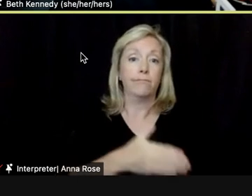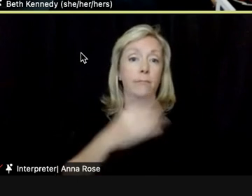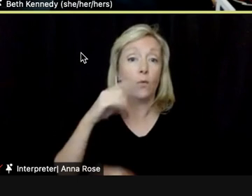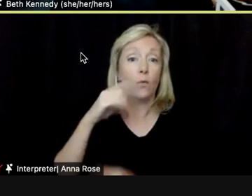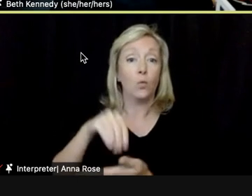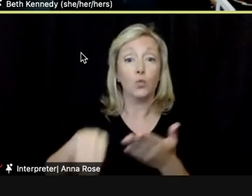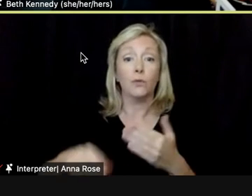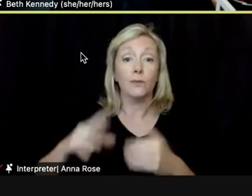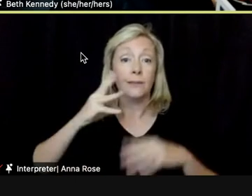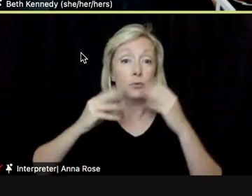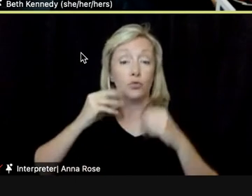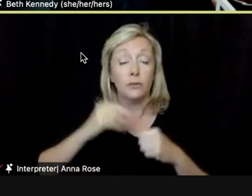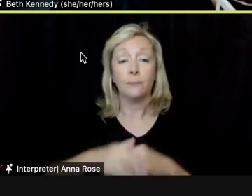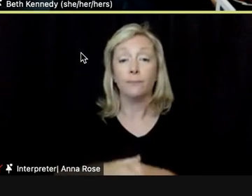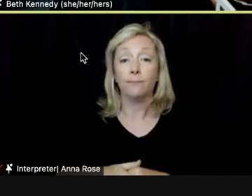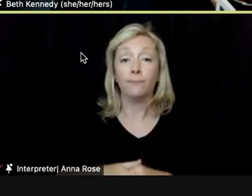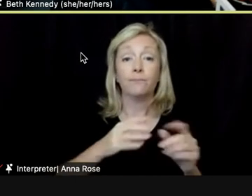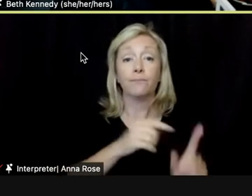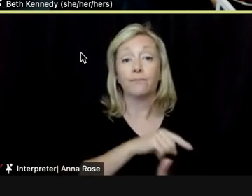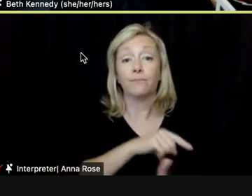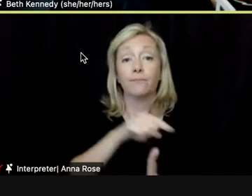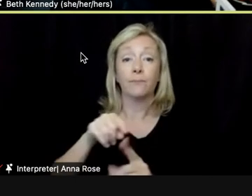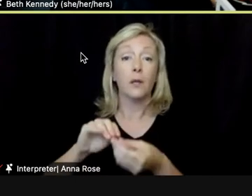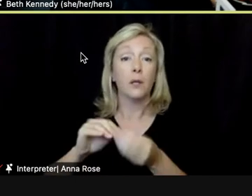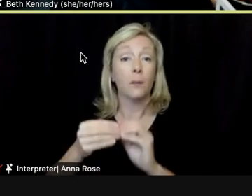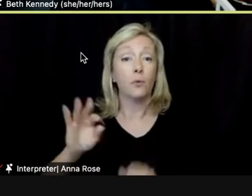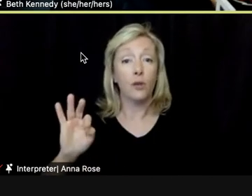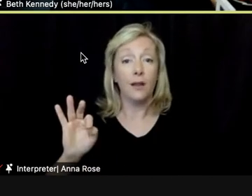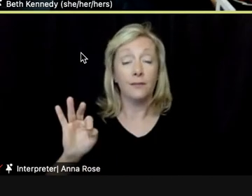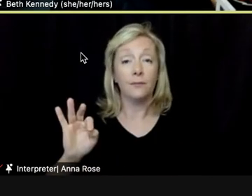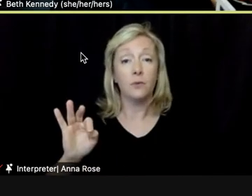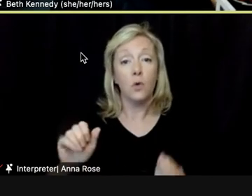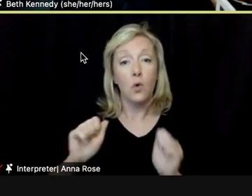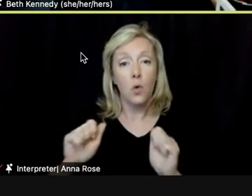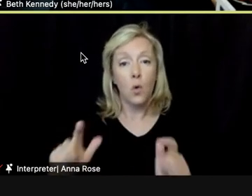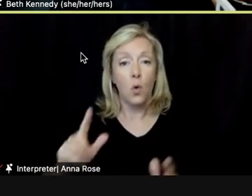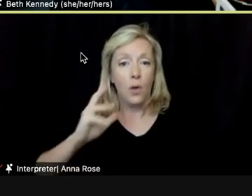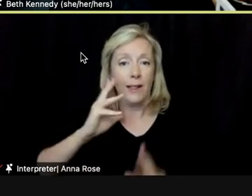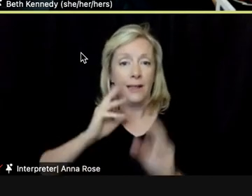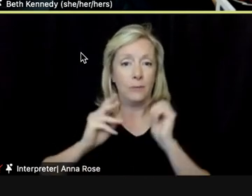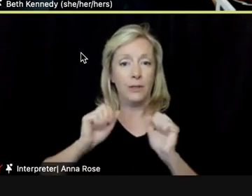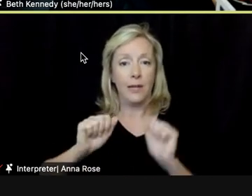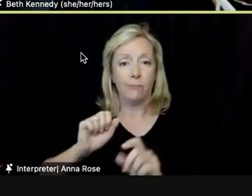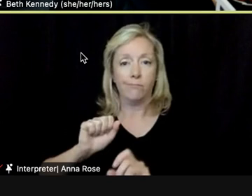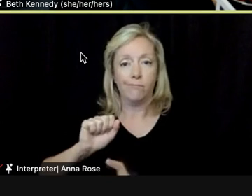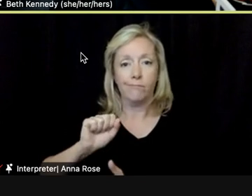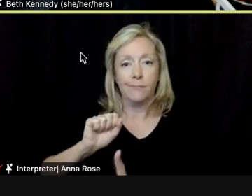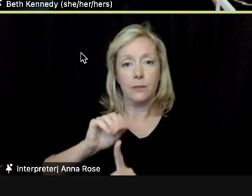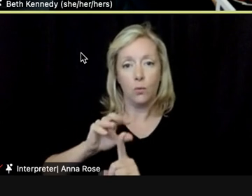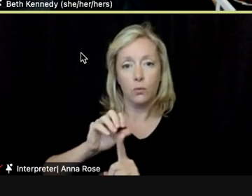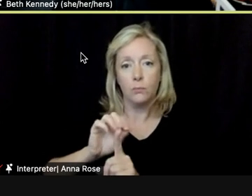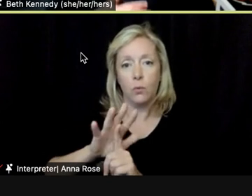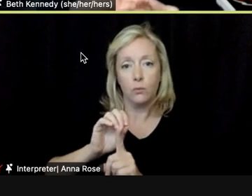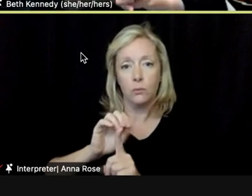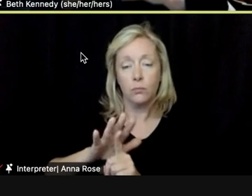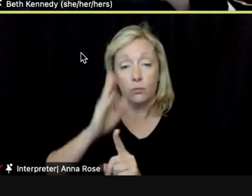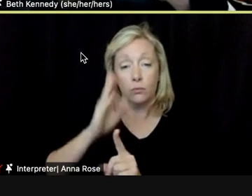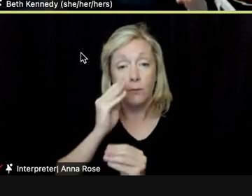All right, so number 9, every experience is an opportunity to provide information. And I kind of mentioned that